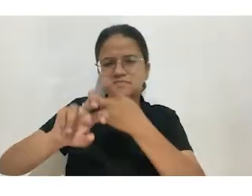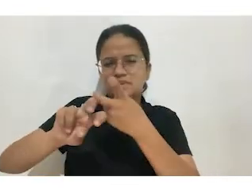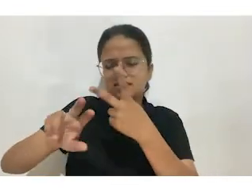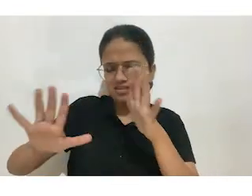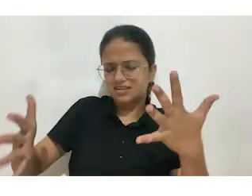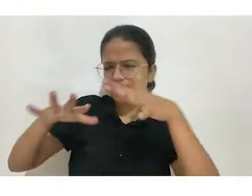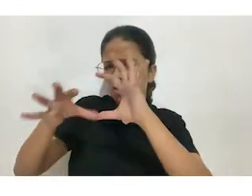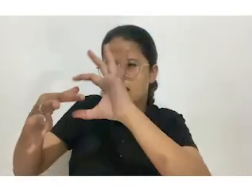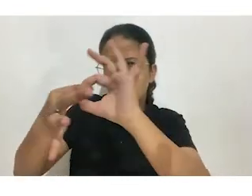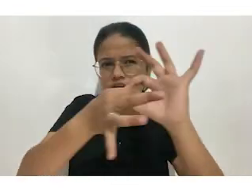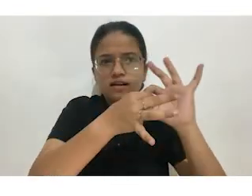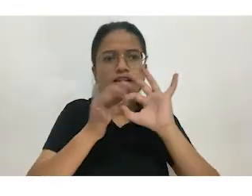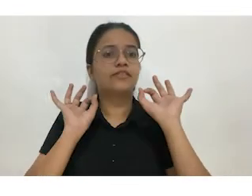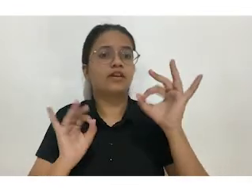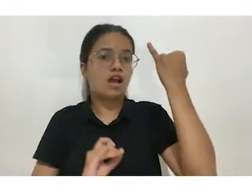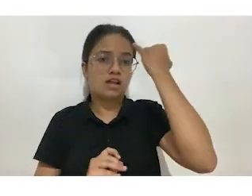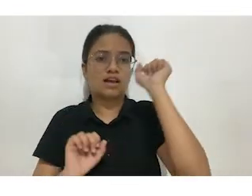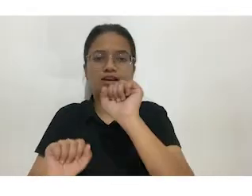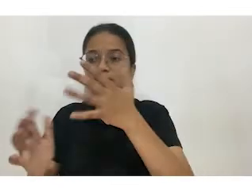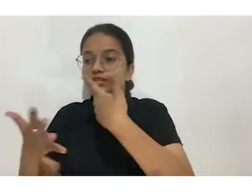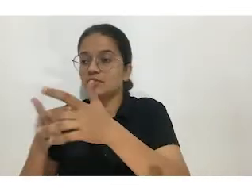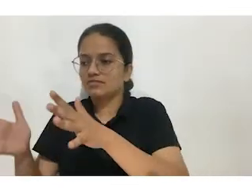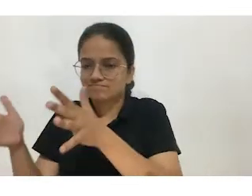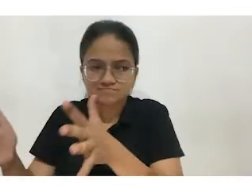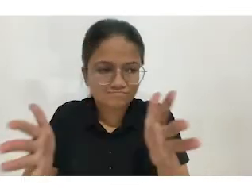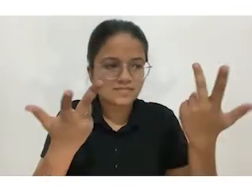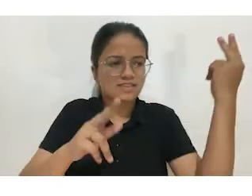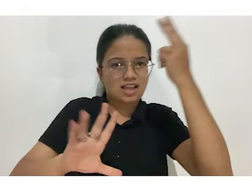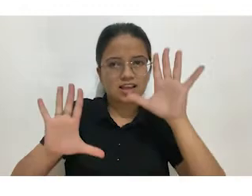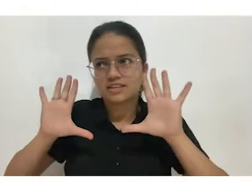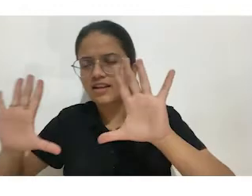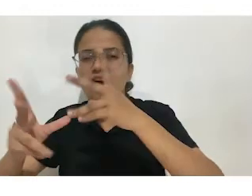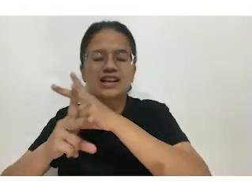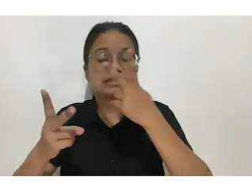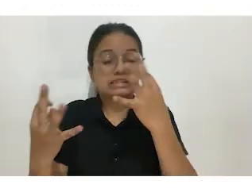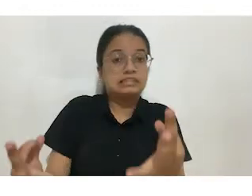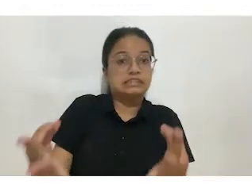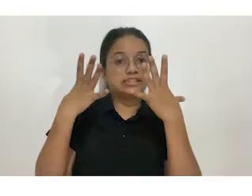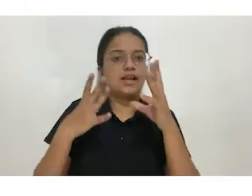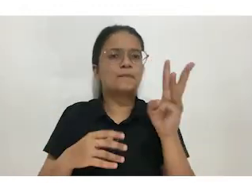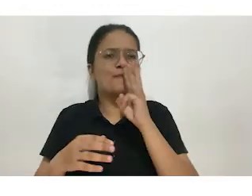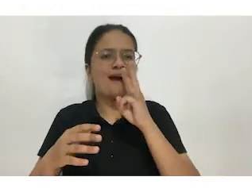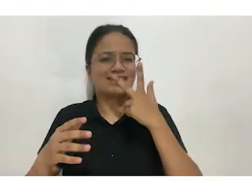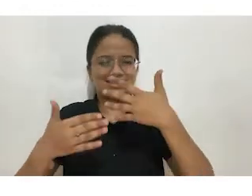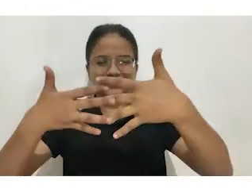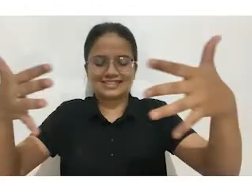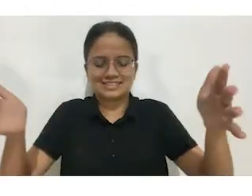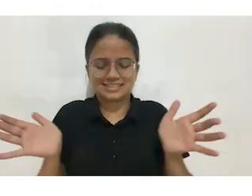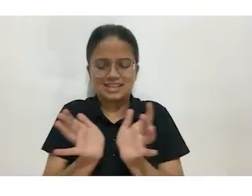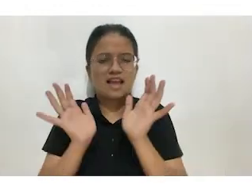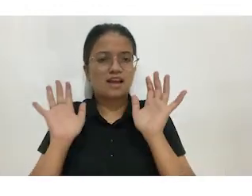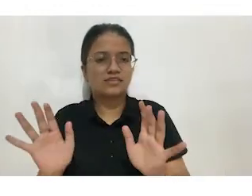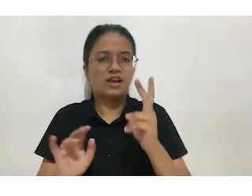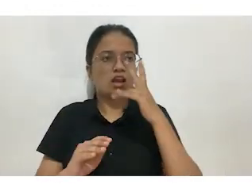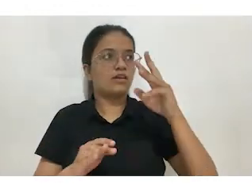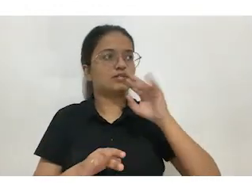kind of a metaphorical connection between the idea of storage of something precious. Just like the water tank is